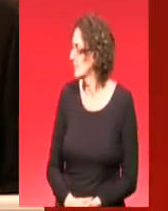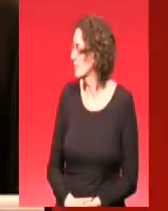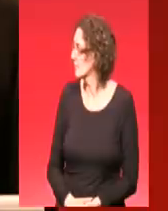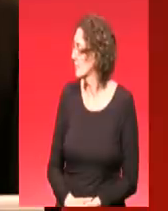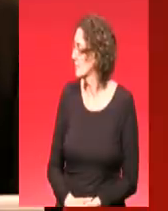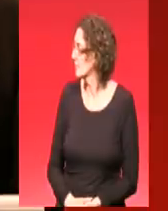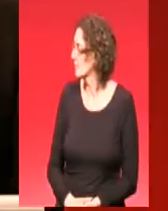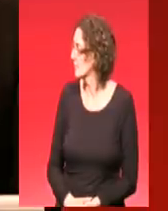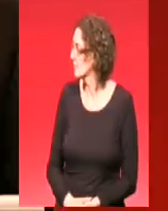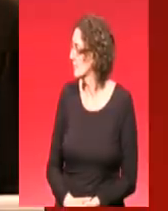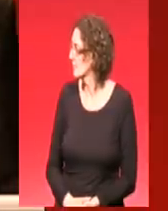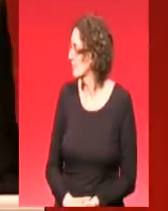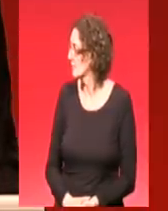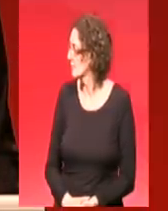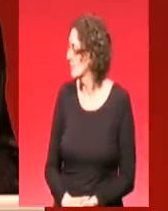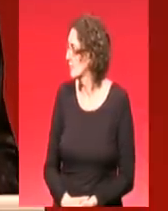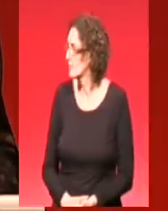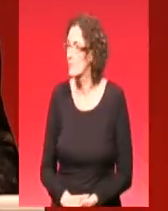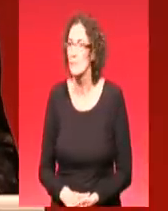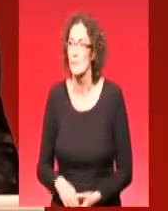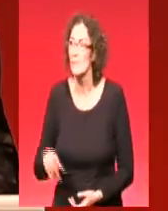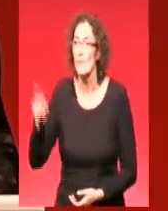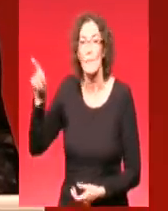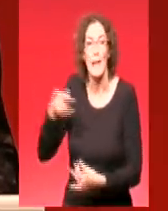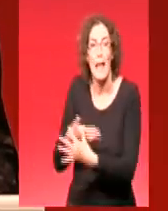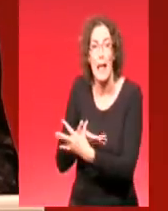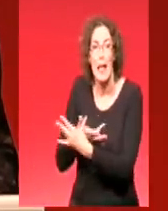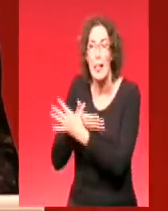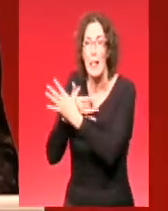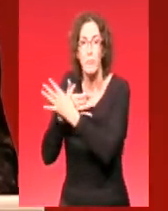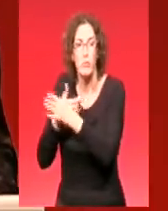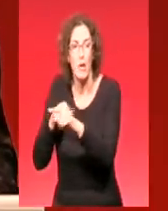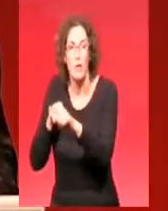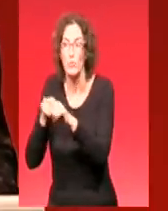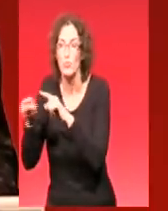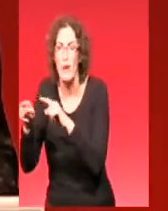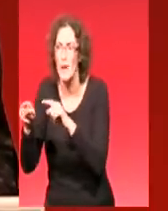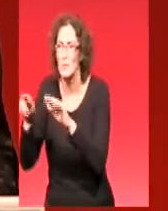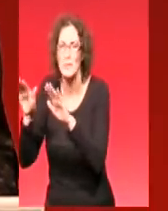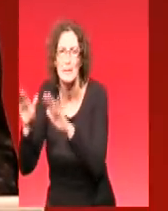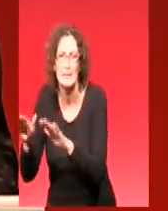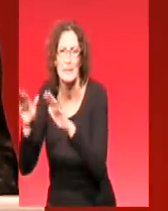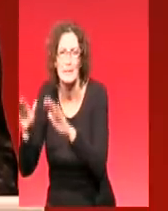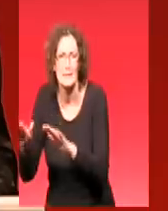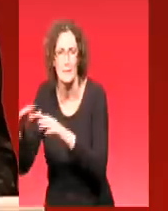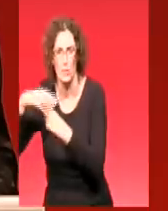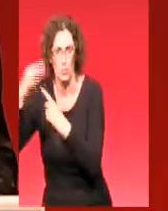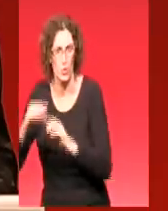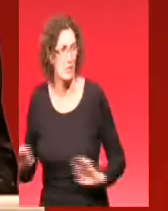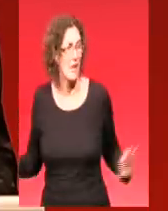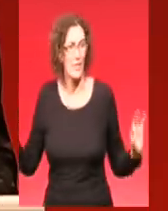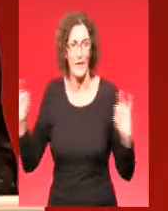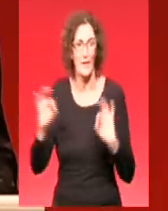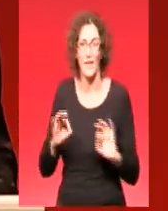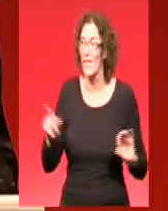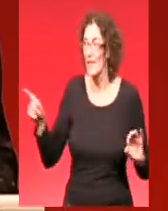And the Liberals are doing nothing to soften the Tory stance. They are mere window dressing, selling this Tory government